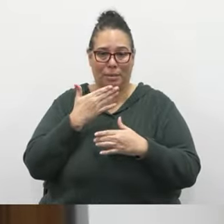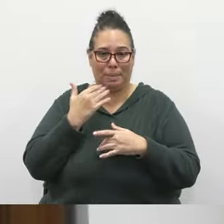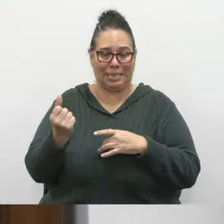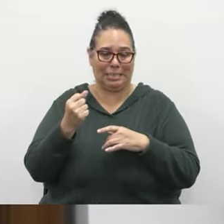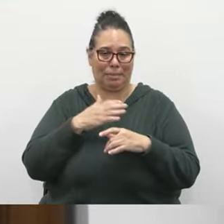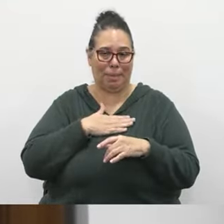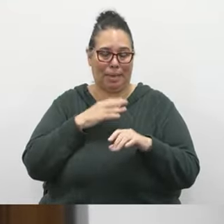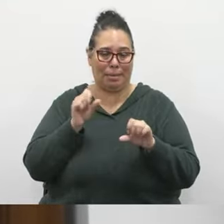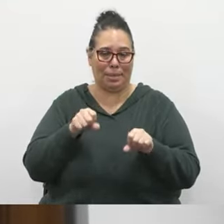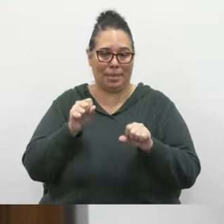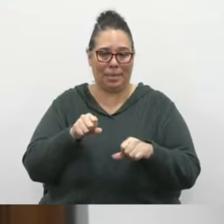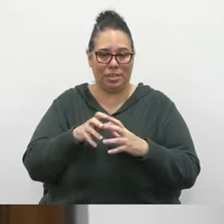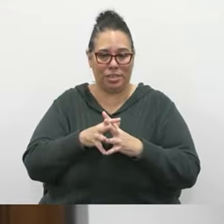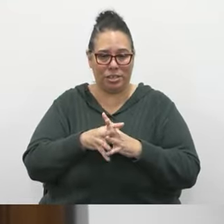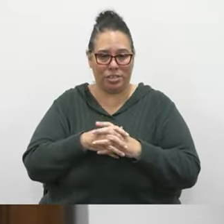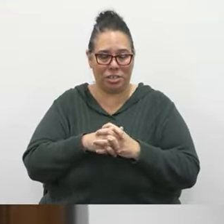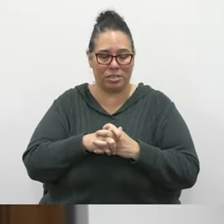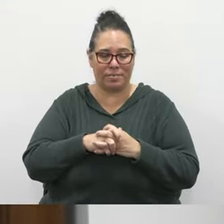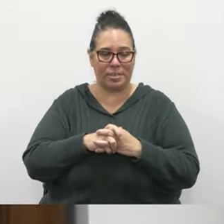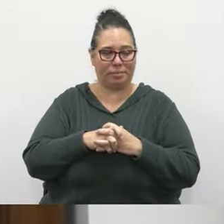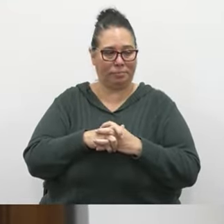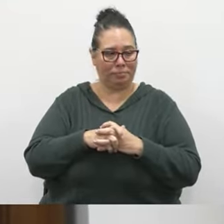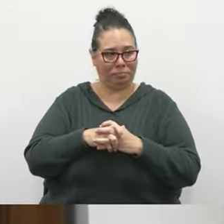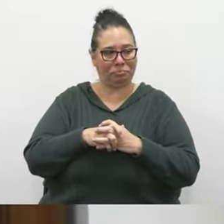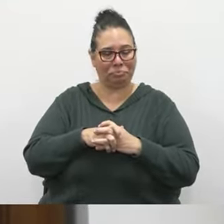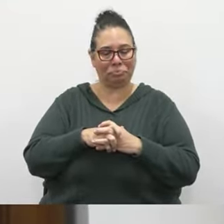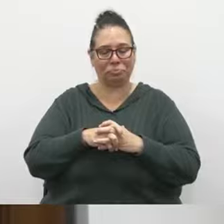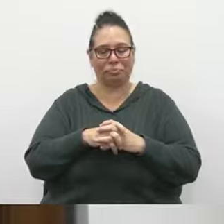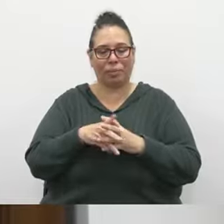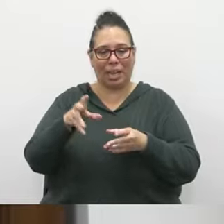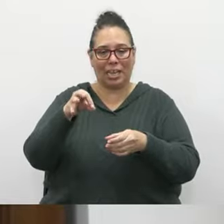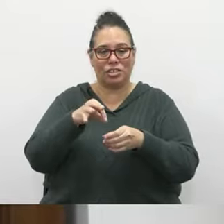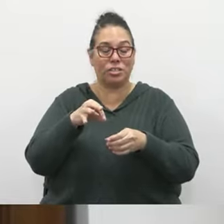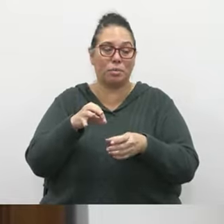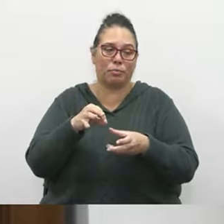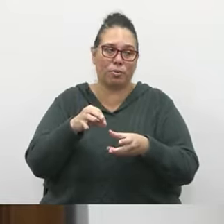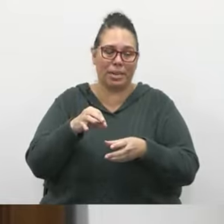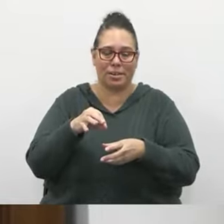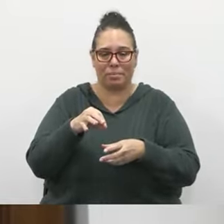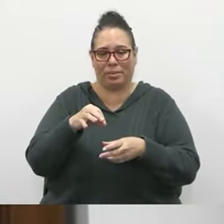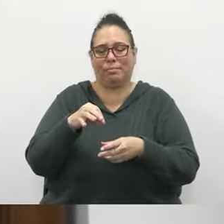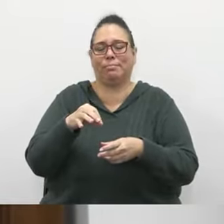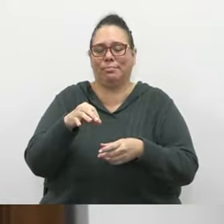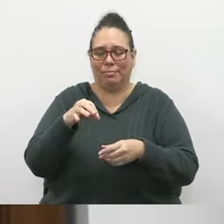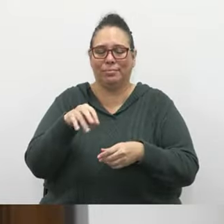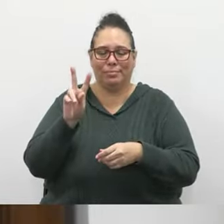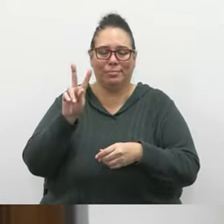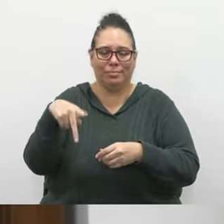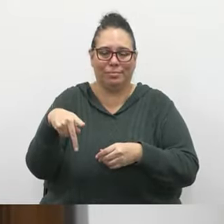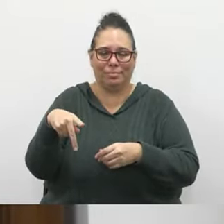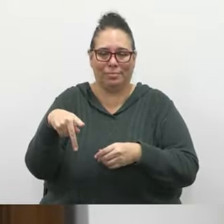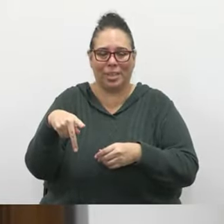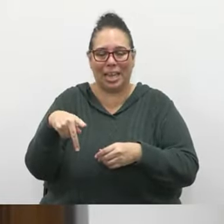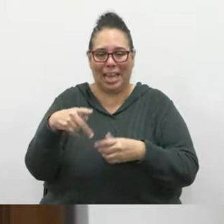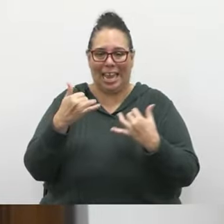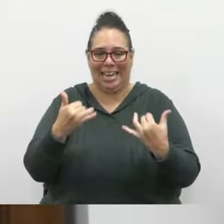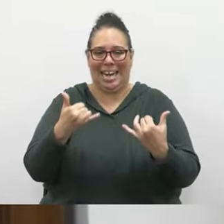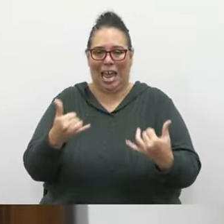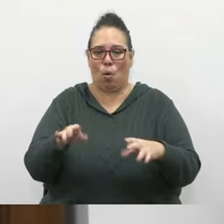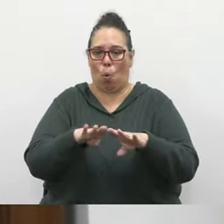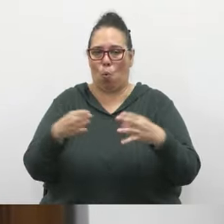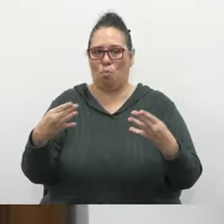my ability. And now for the election of a board vice president. Nominations are now